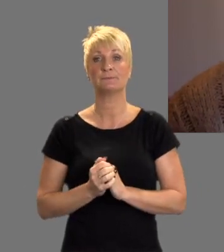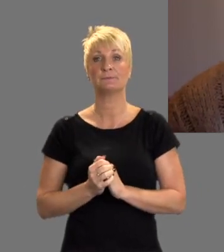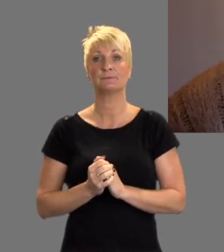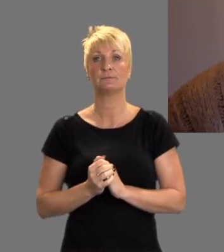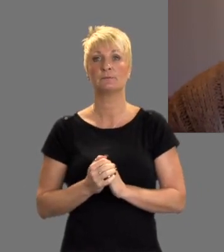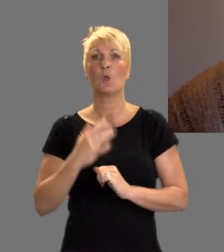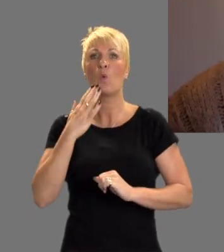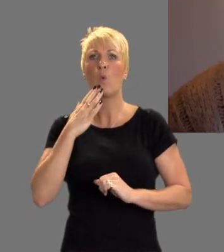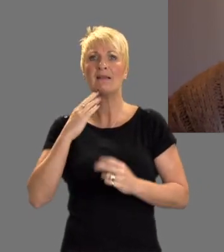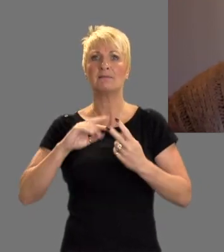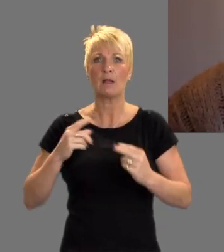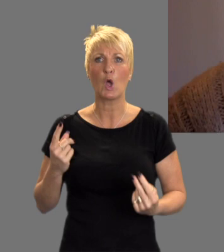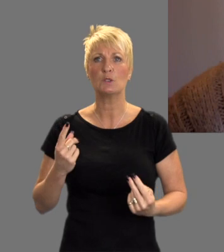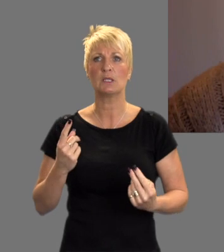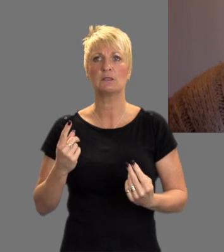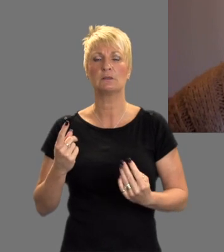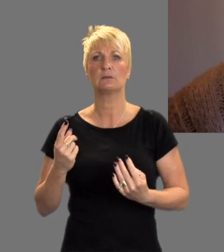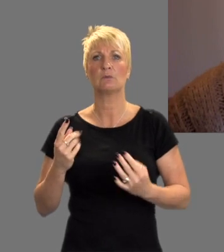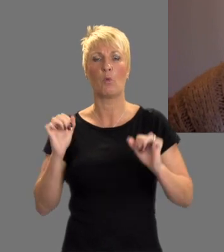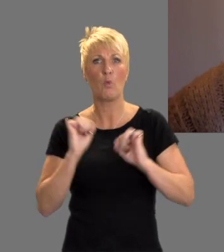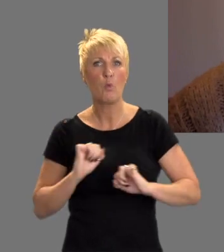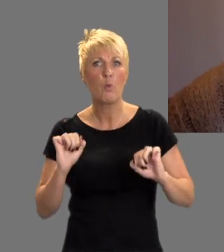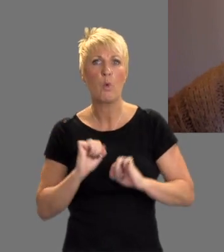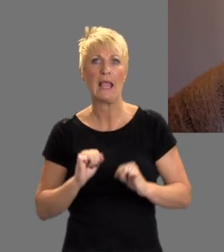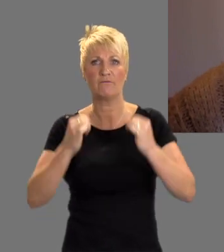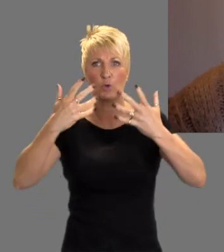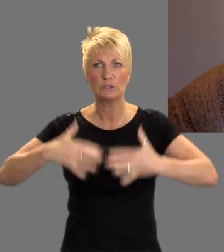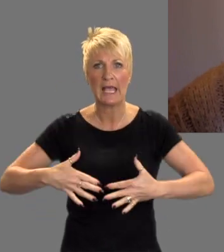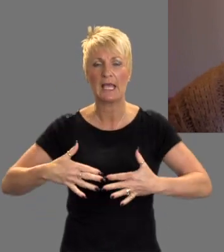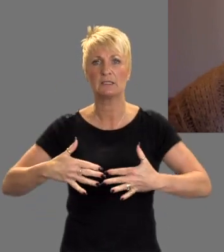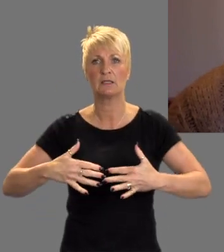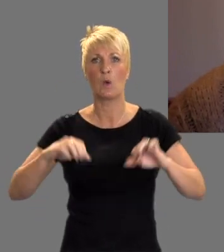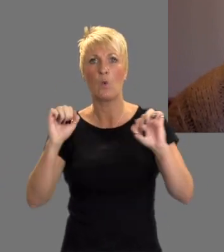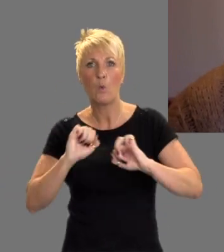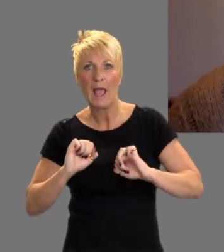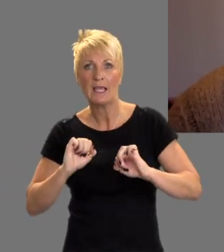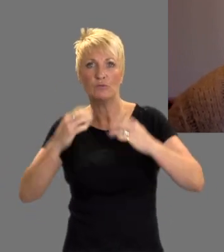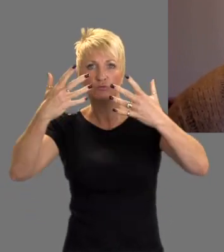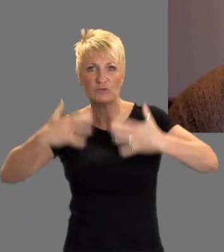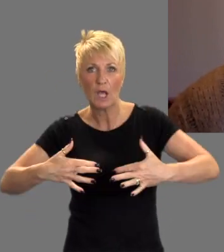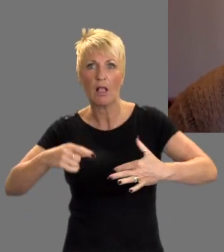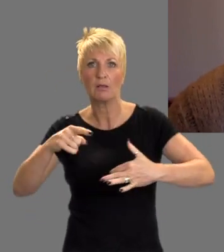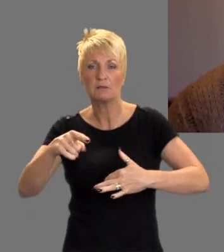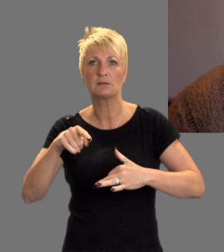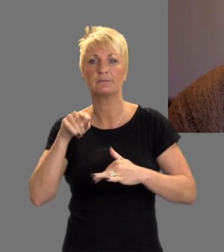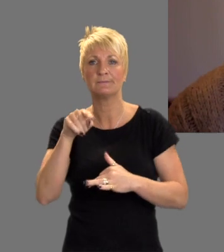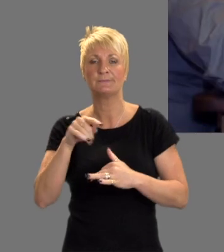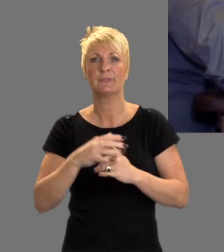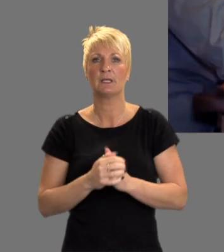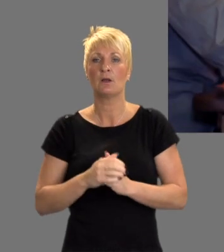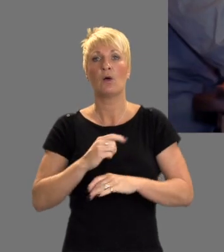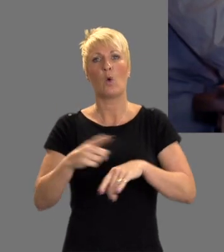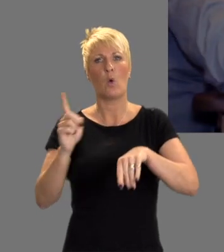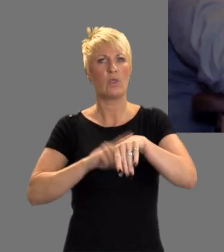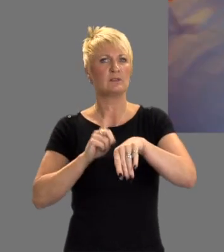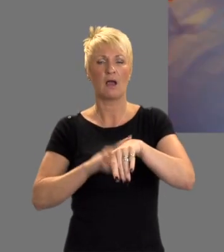You know, once you've got your diagnosis, you then have to wait to have tests. You then have to wait for those test results, all the time